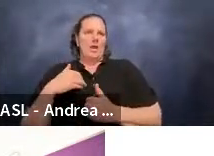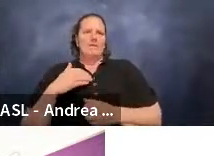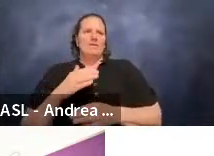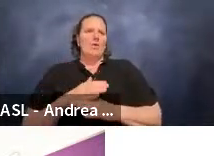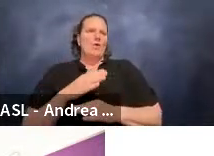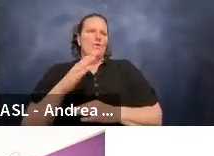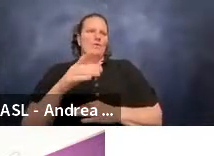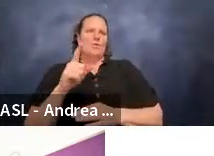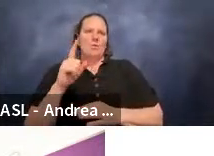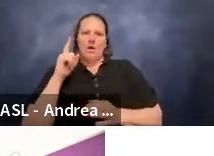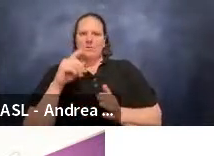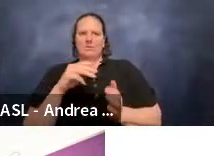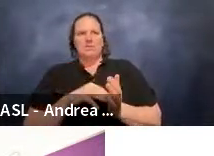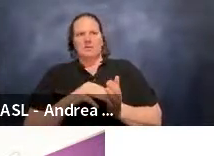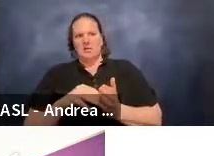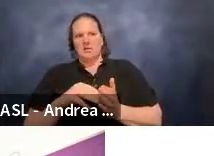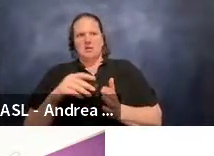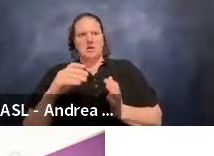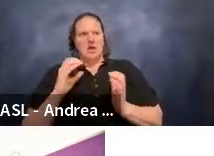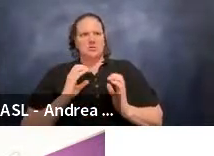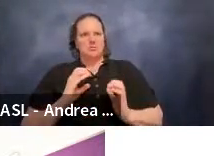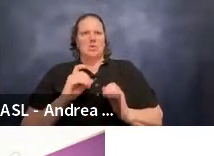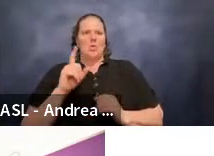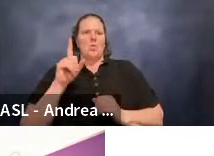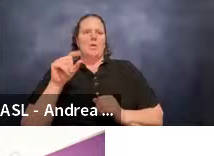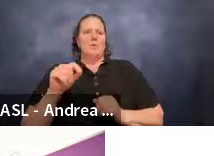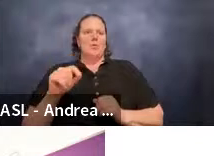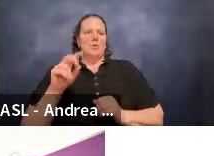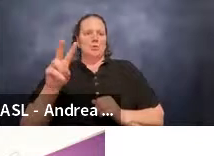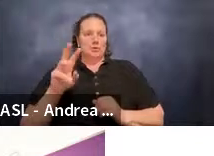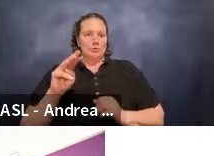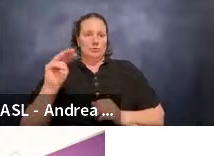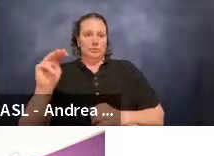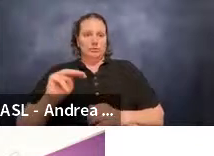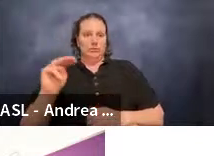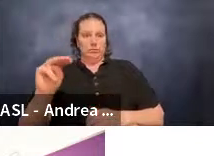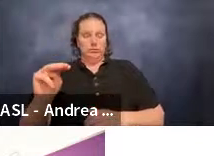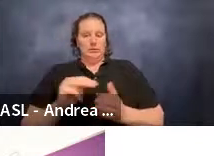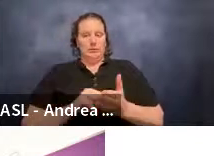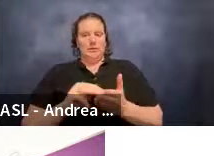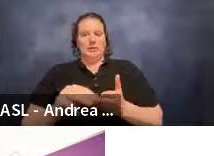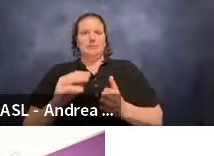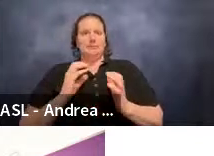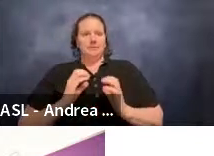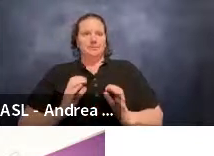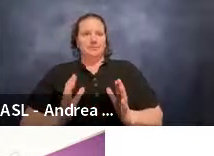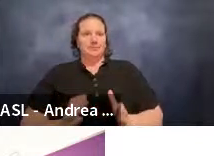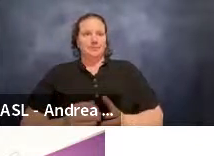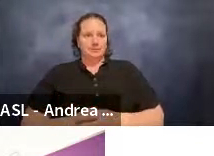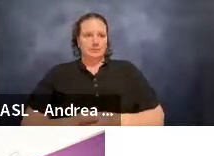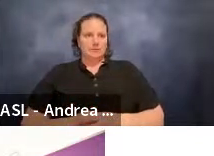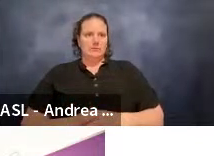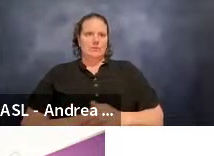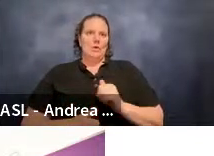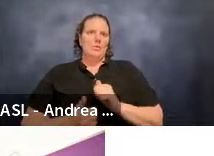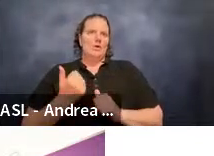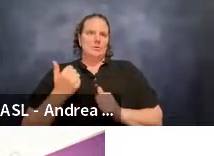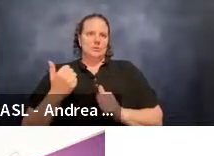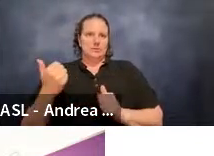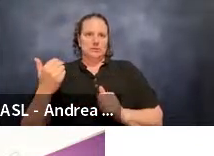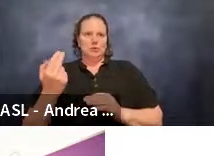customers. I think almost 1.2 million customers. The vast majority of them use those top